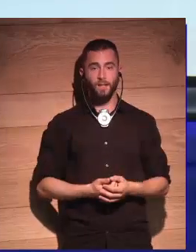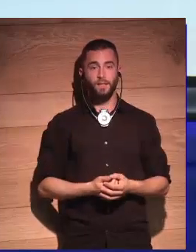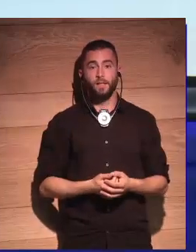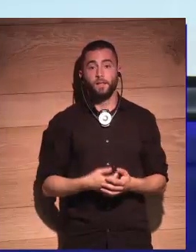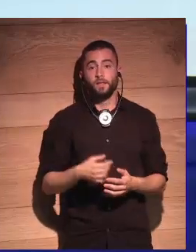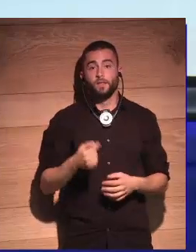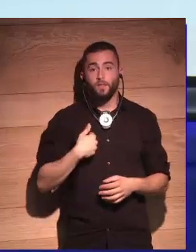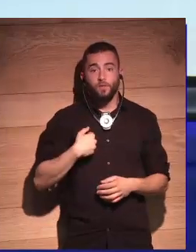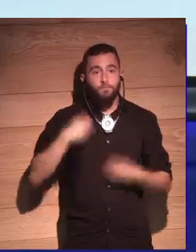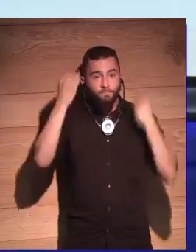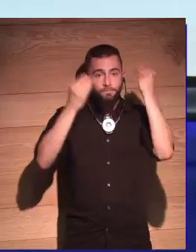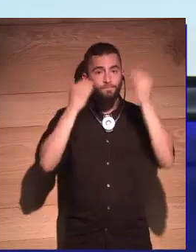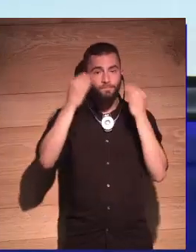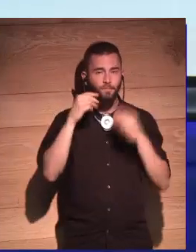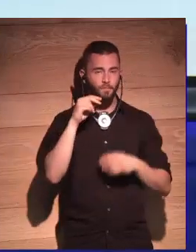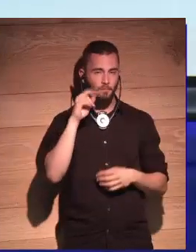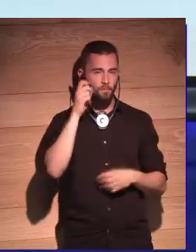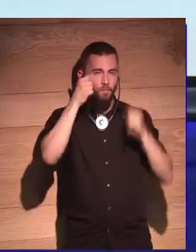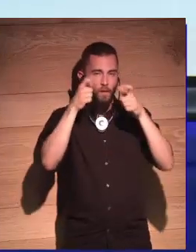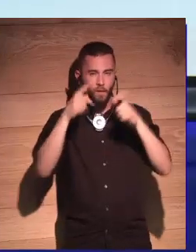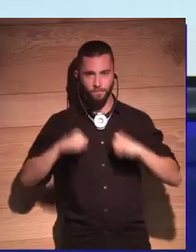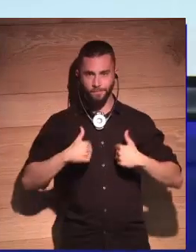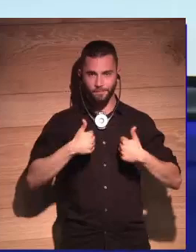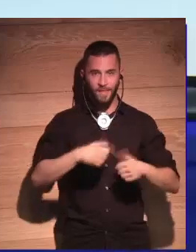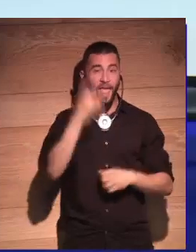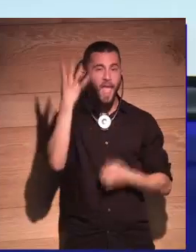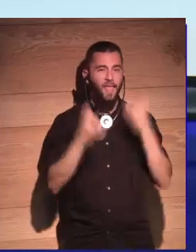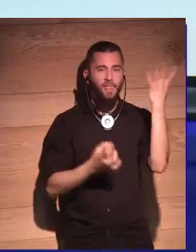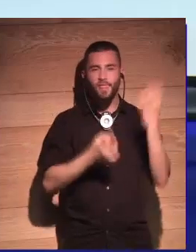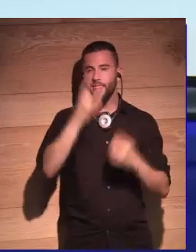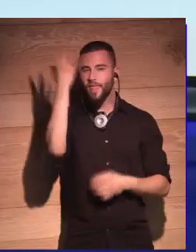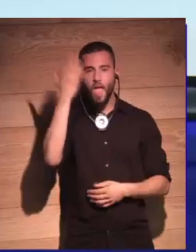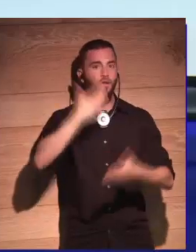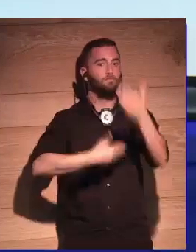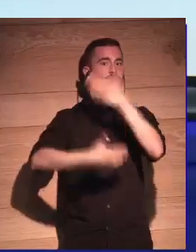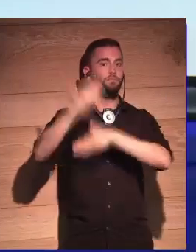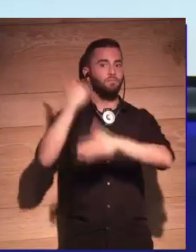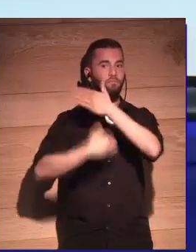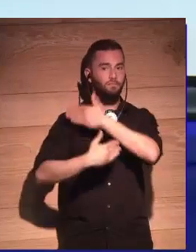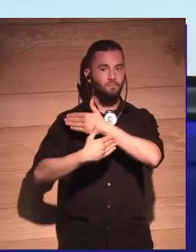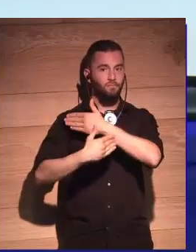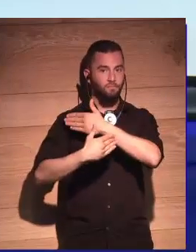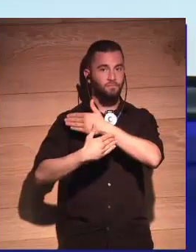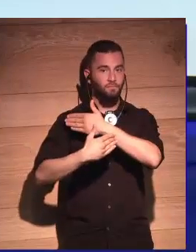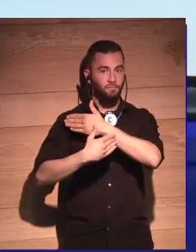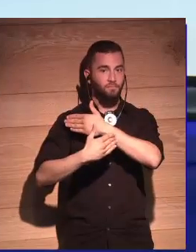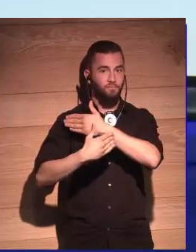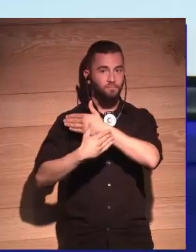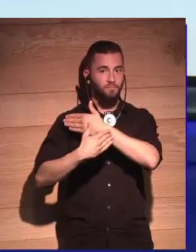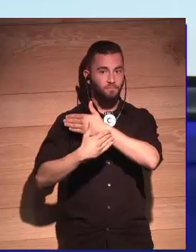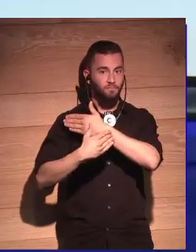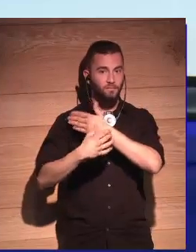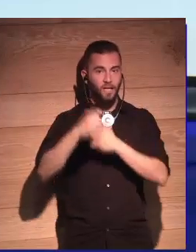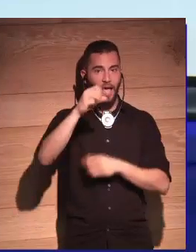is that a lot of the ideas back then, and a lot of the ideas that we've had in the past around haptics, are